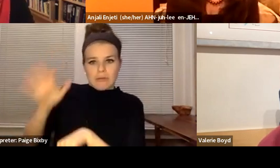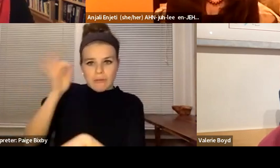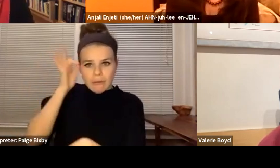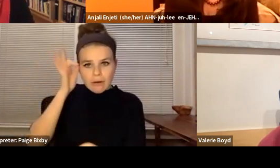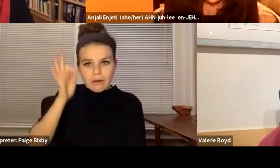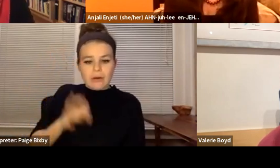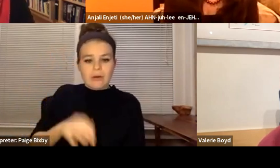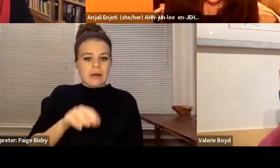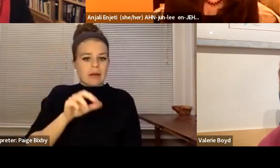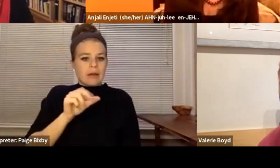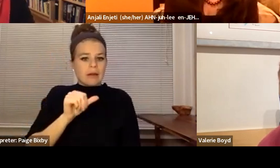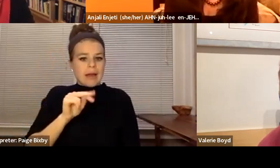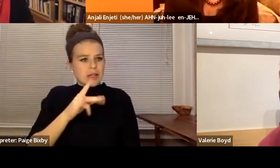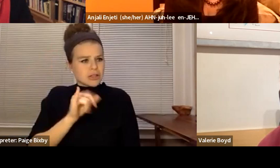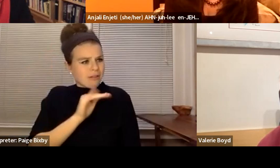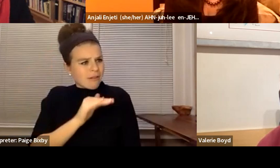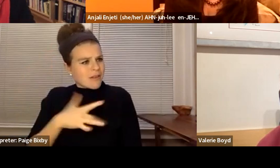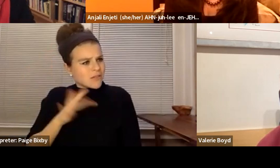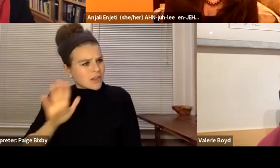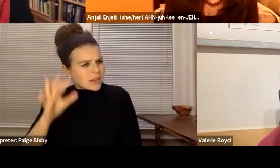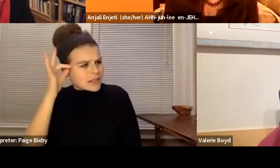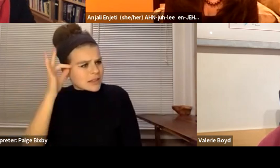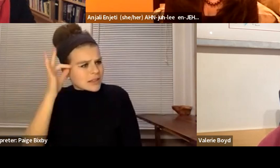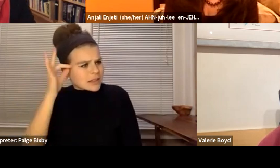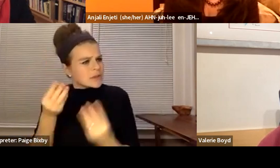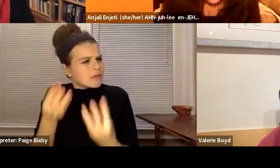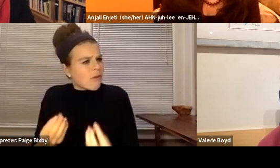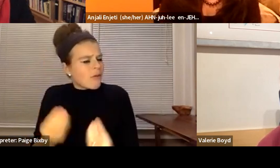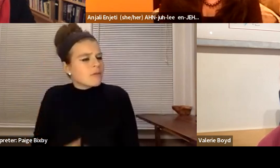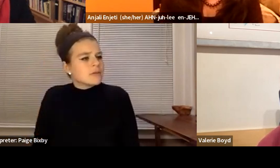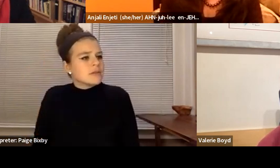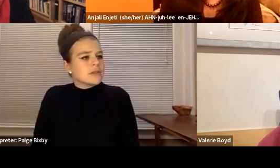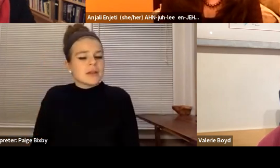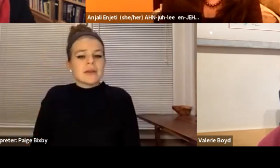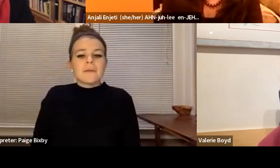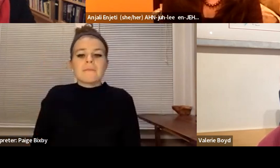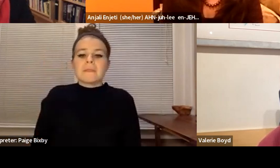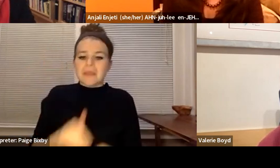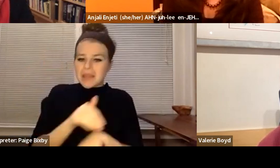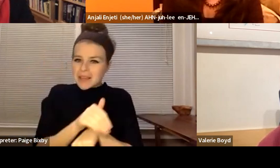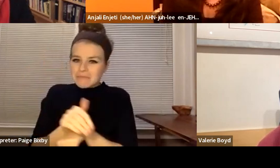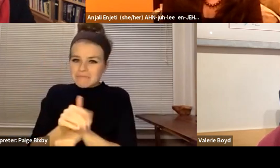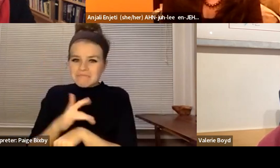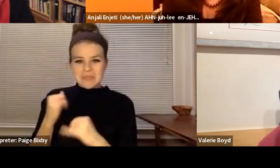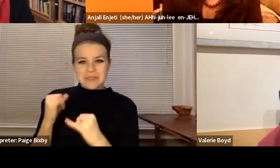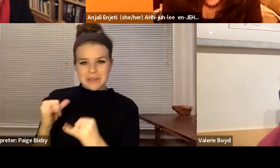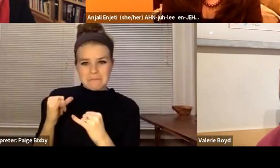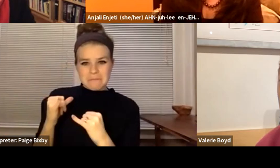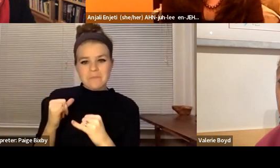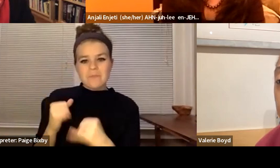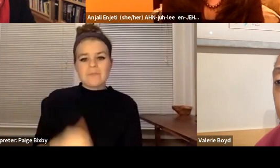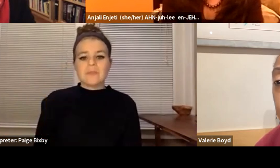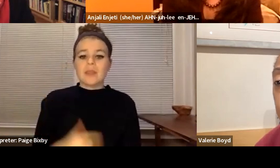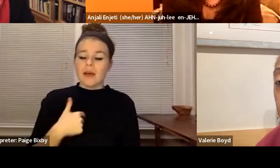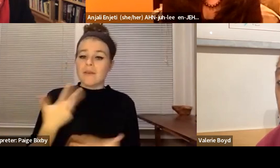Angela, feel Toni's hair, how soft it is. And the evening was like that. I'd made